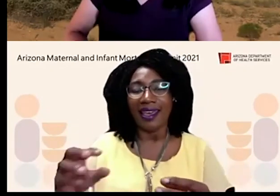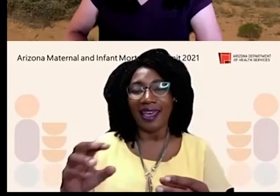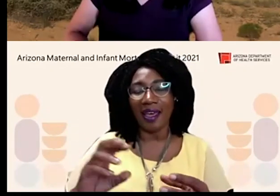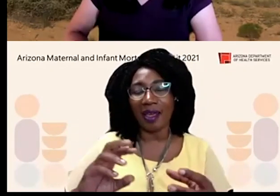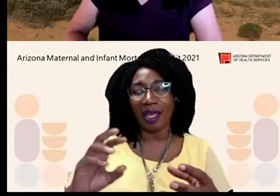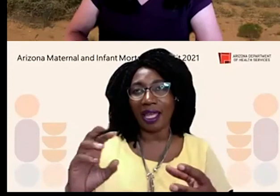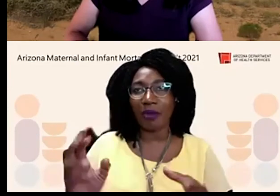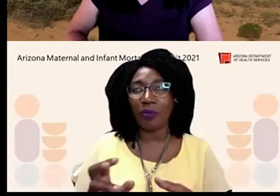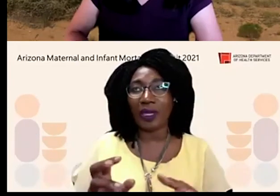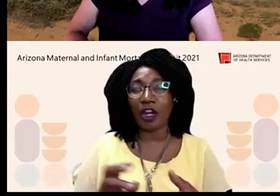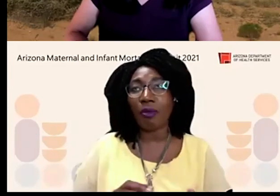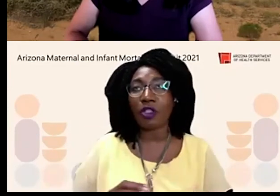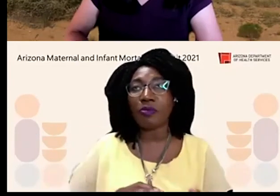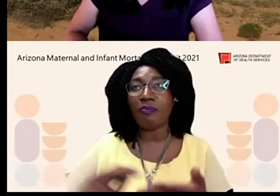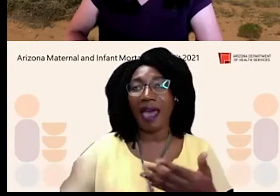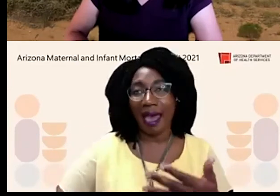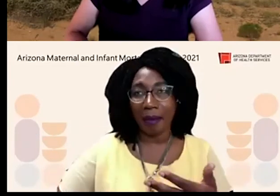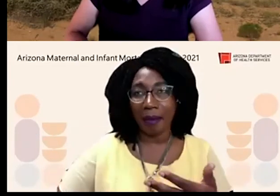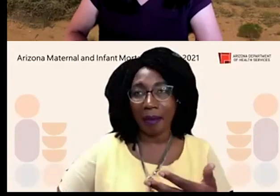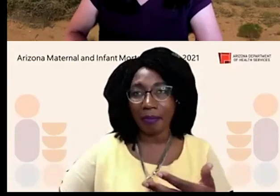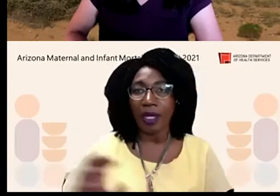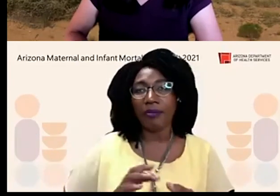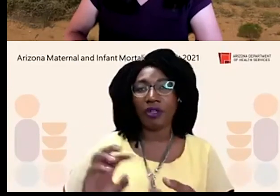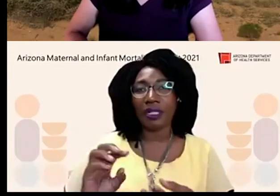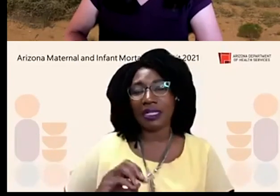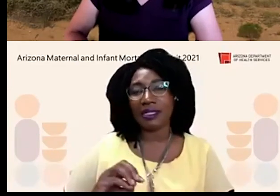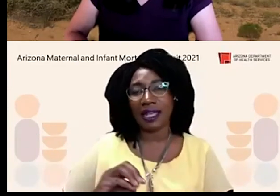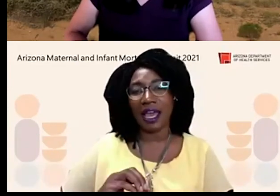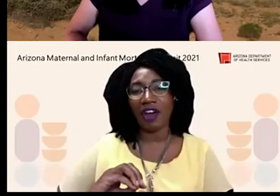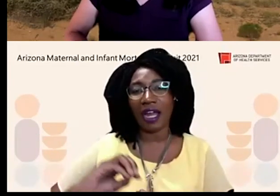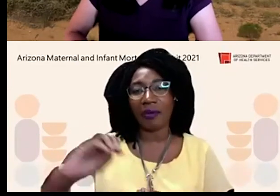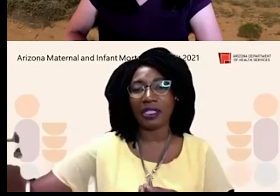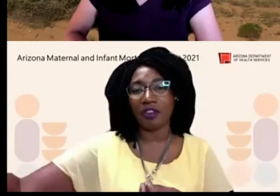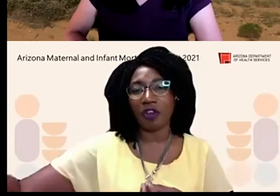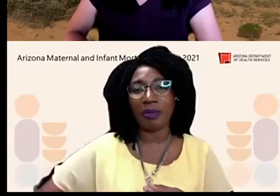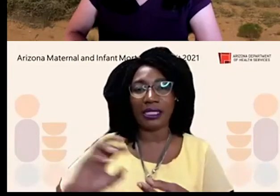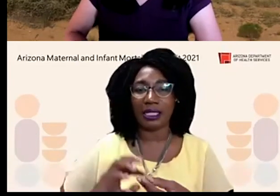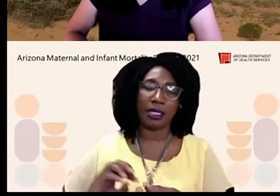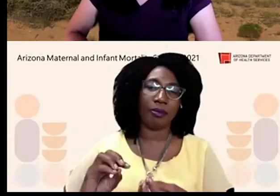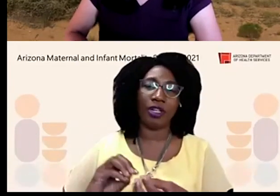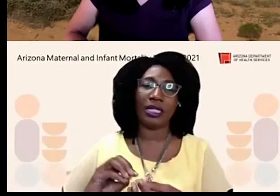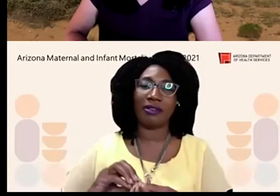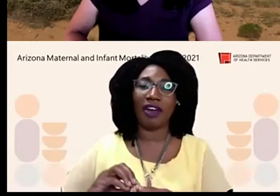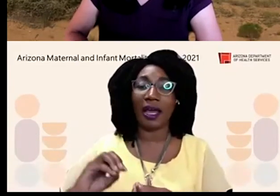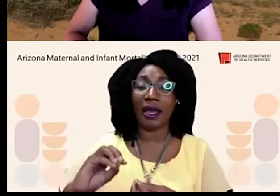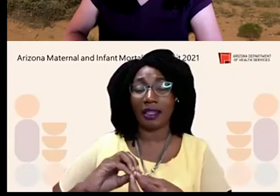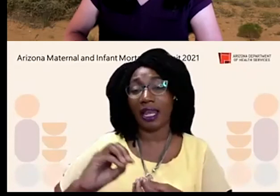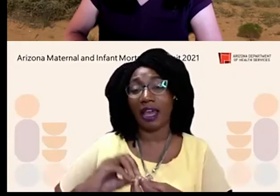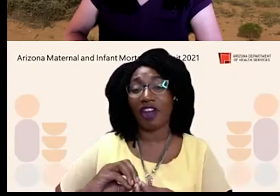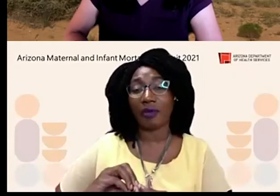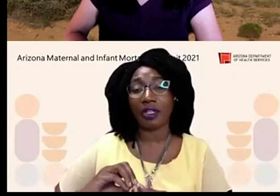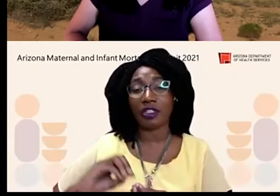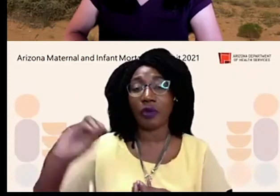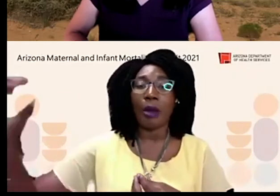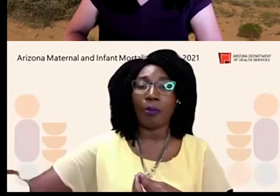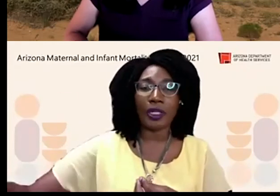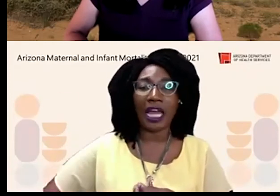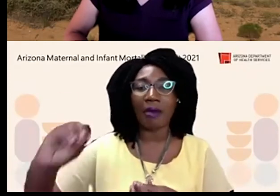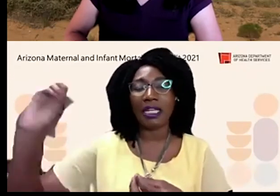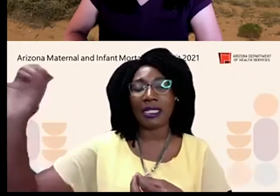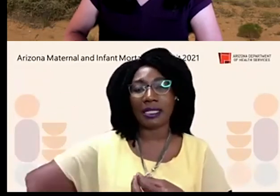doesn't? We can almost map communities that have high rates of obesity, communities that have high rates